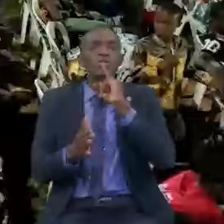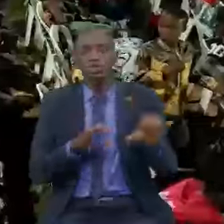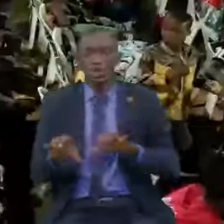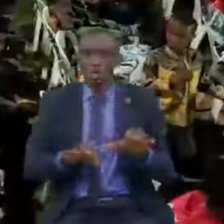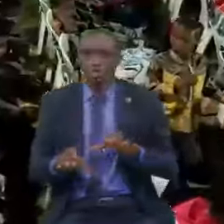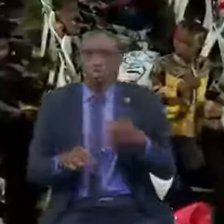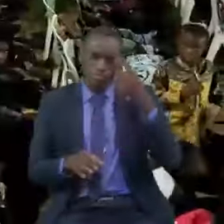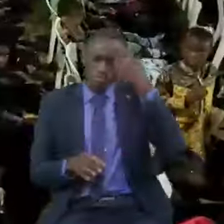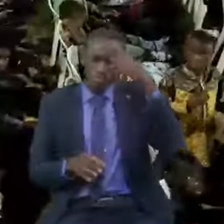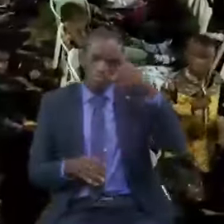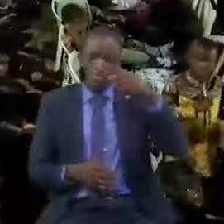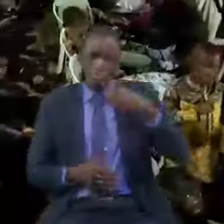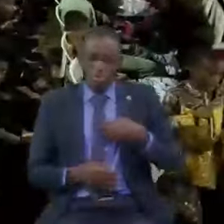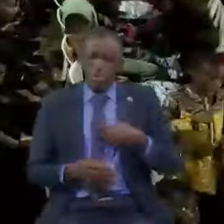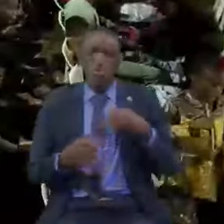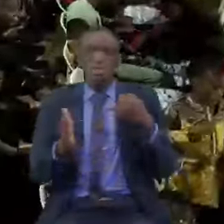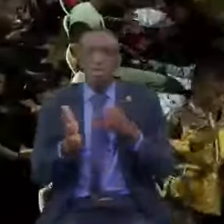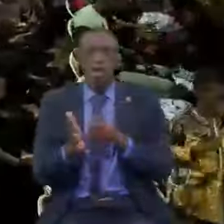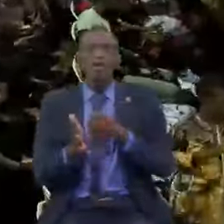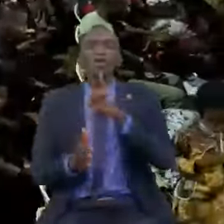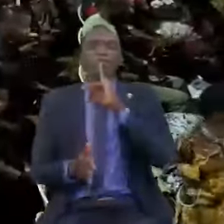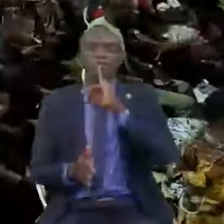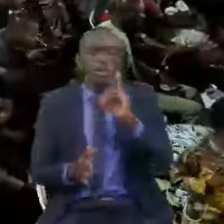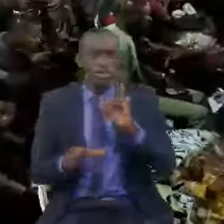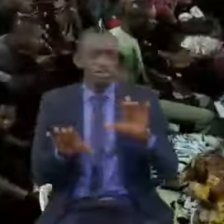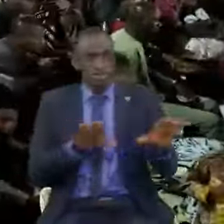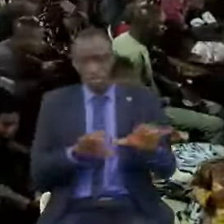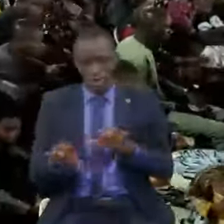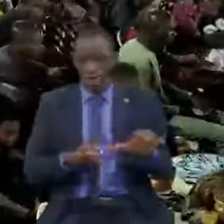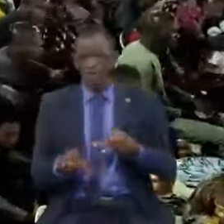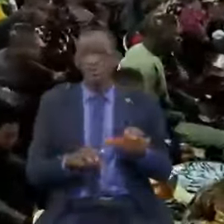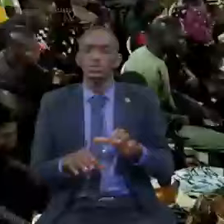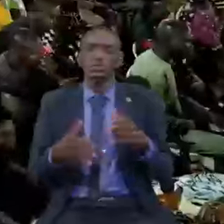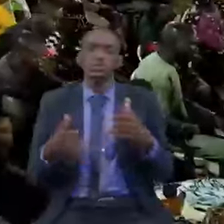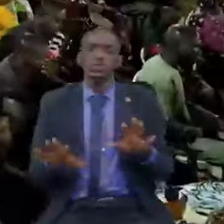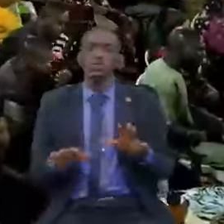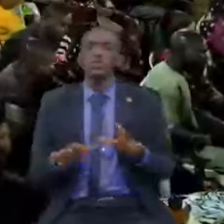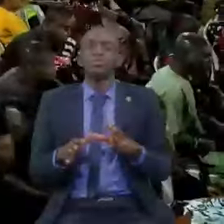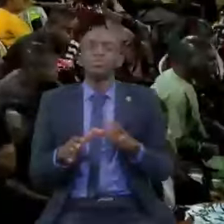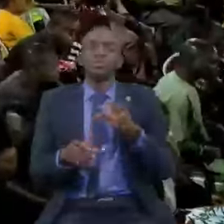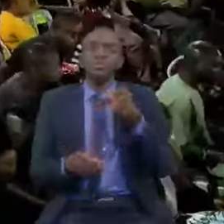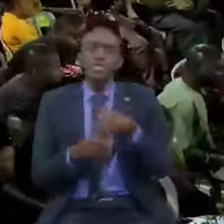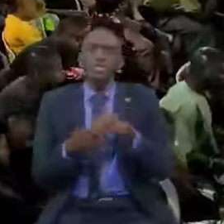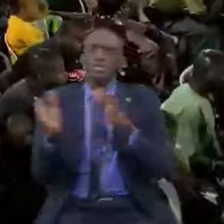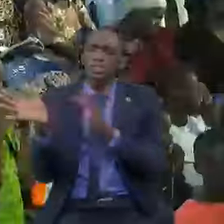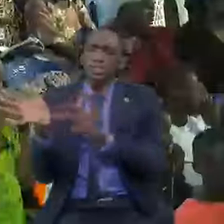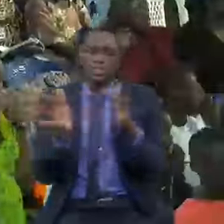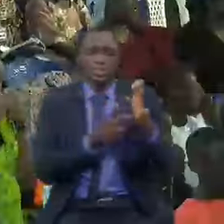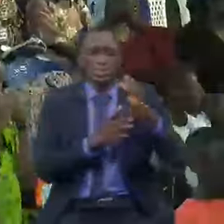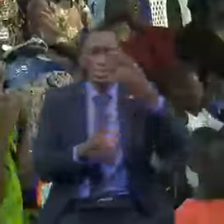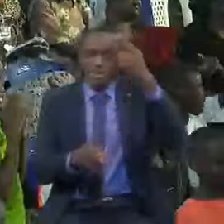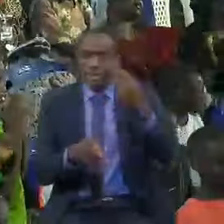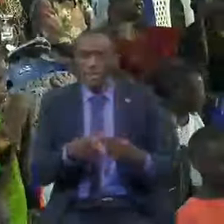it is done. In Jesus' name we